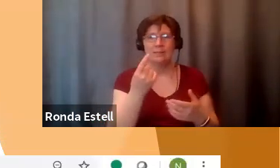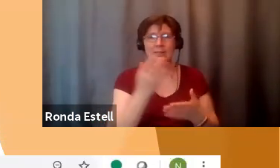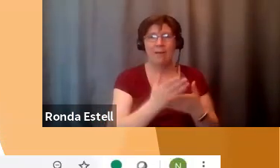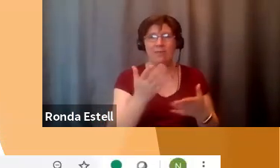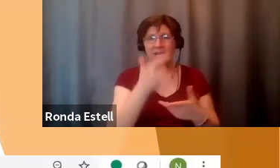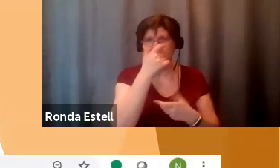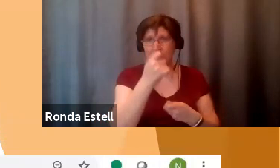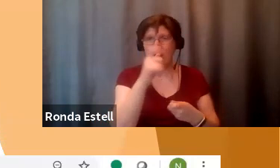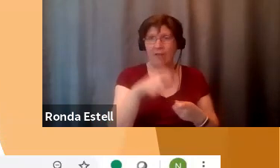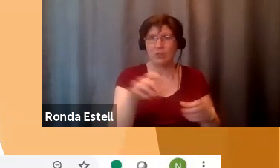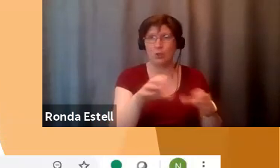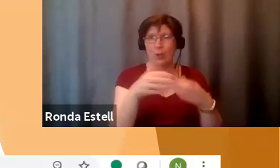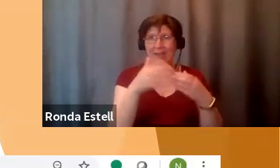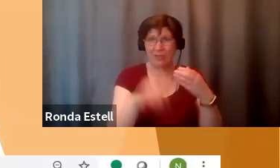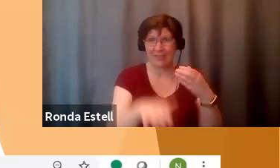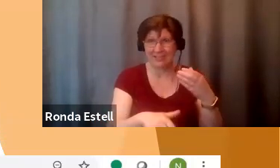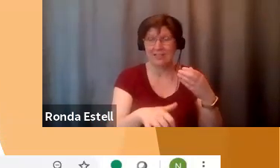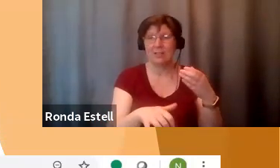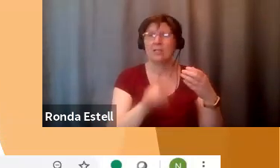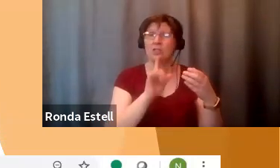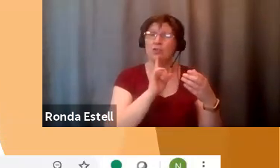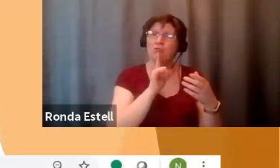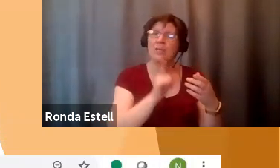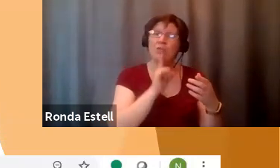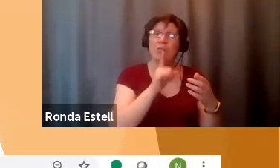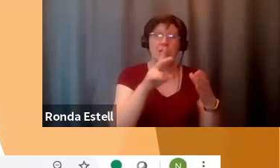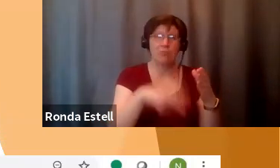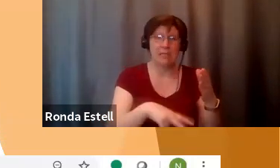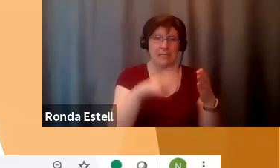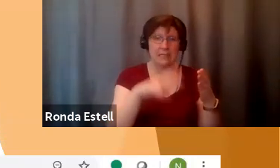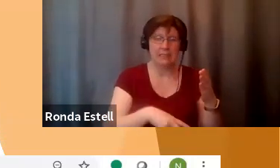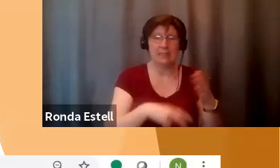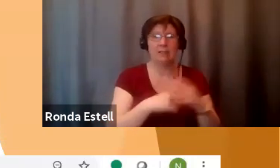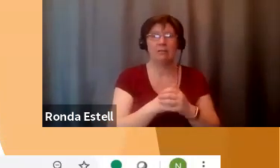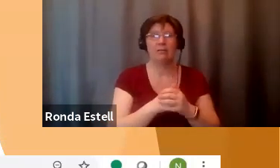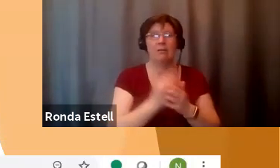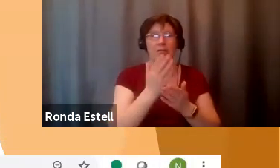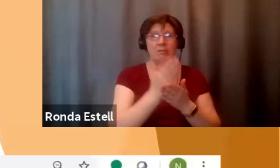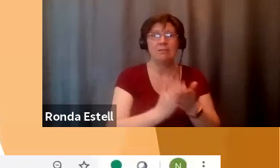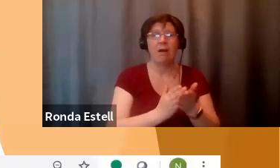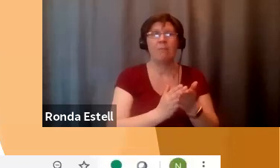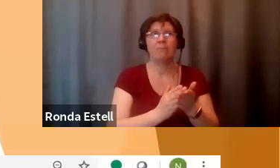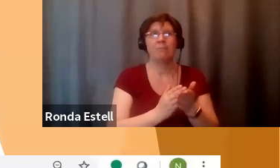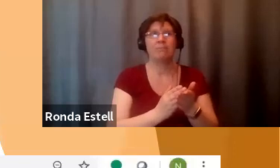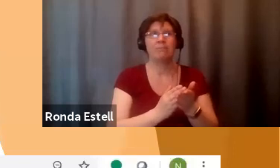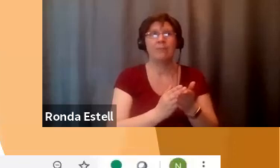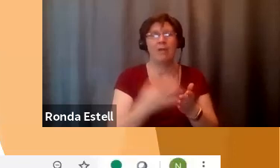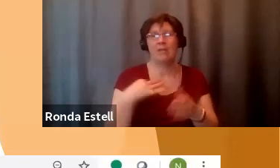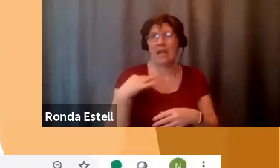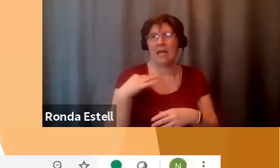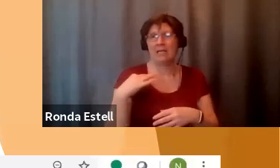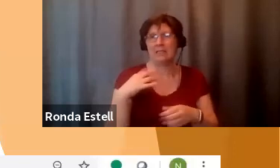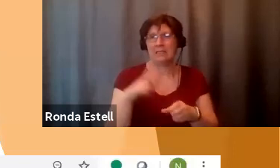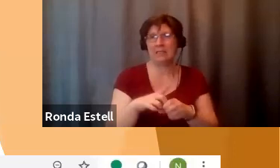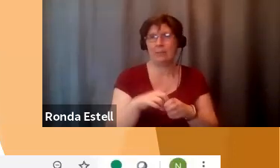probably going to have to do after this is go and really read some of the candidates'